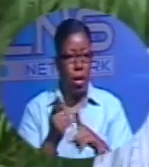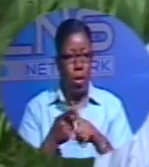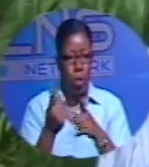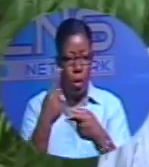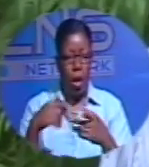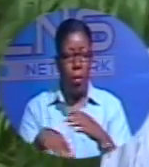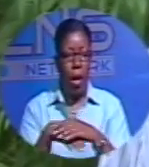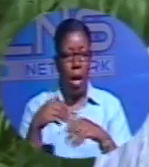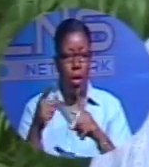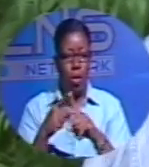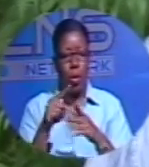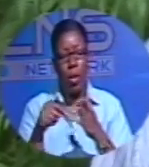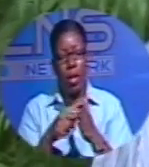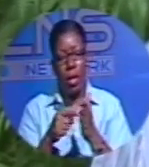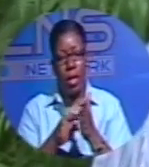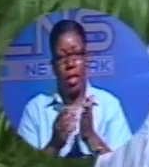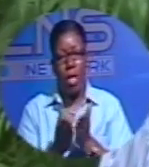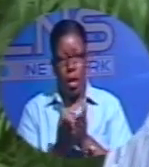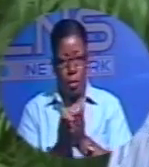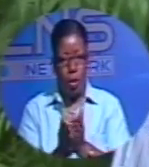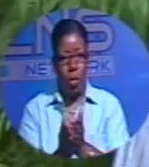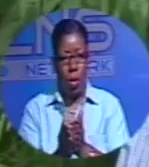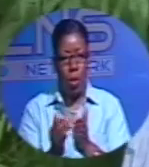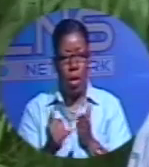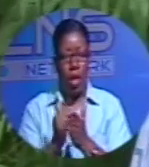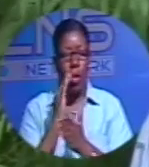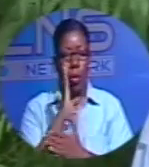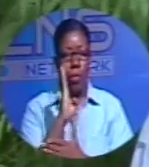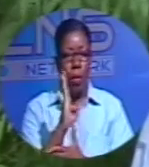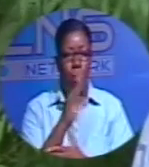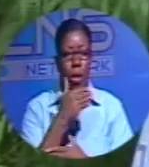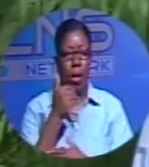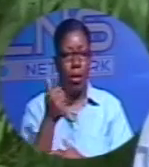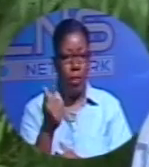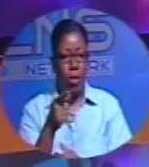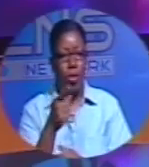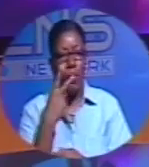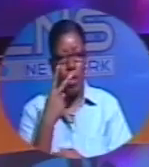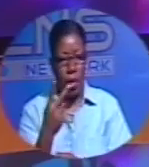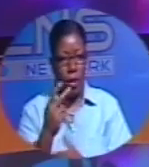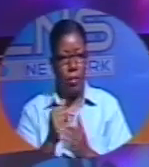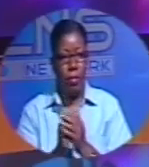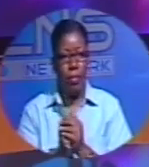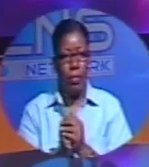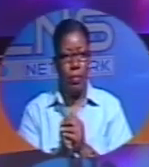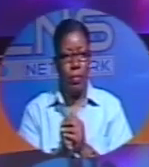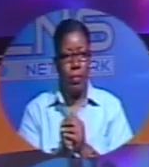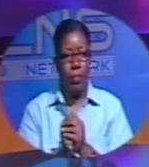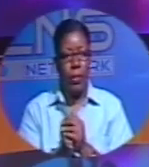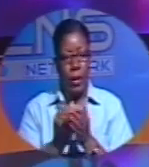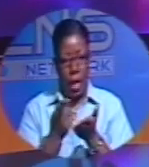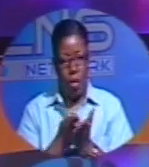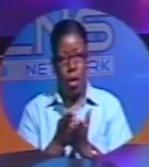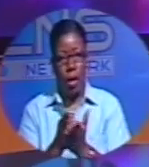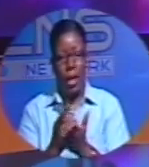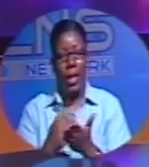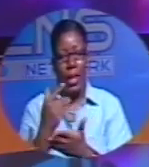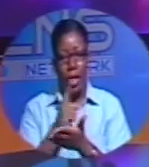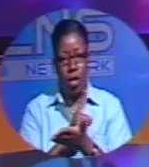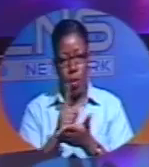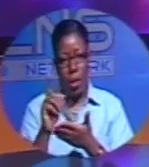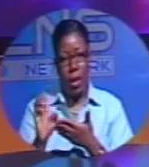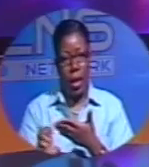Please come out to this boat cruise. It's going to be one of the best boat cruises you've ever seen. Talking about regattas, come next